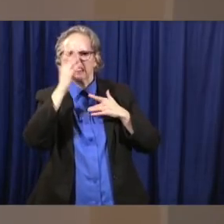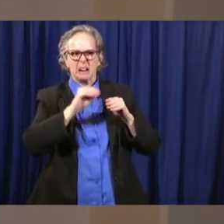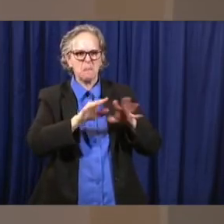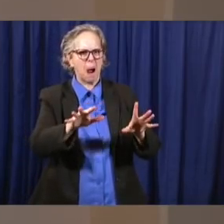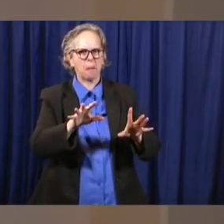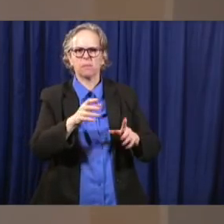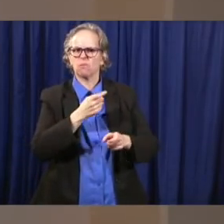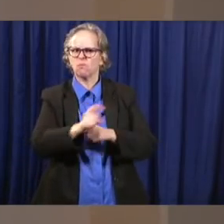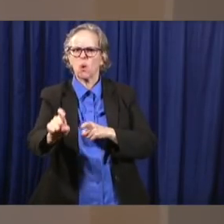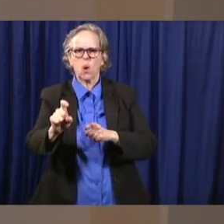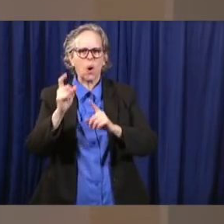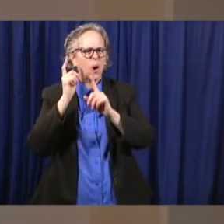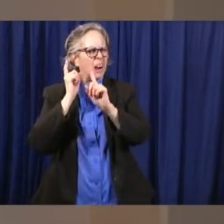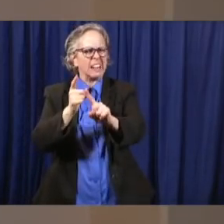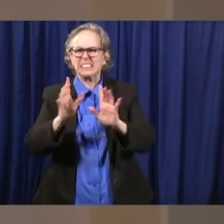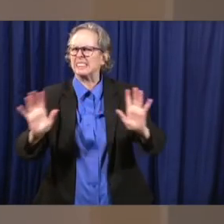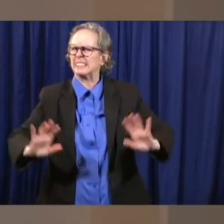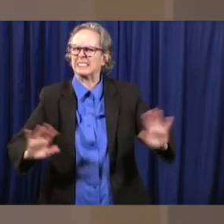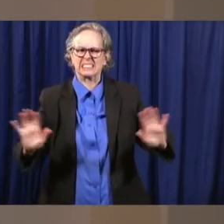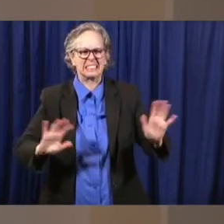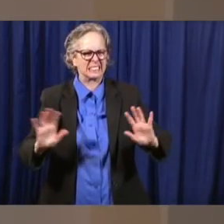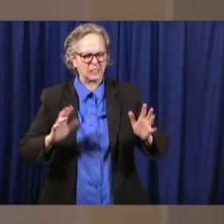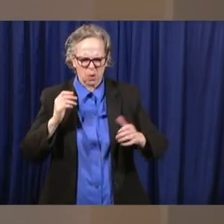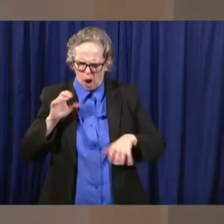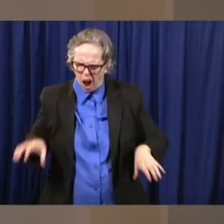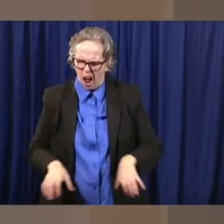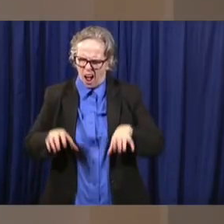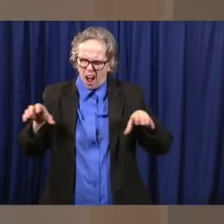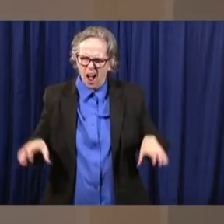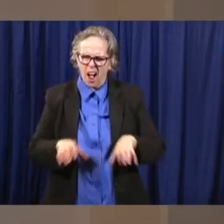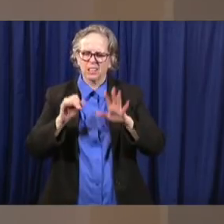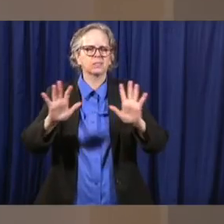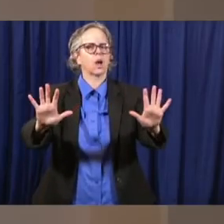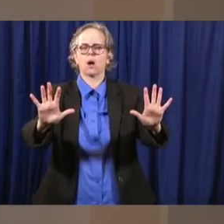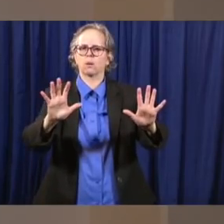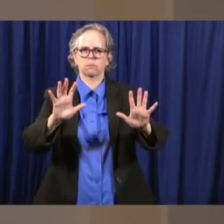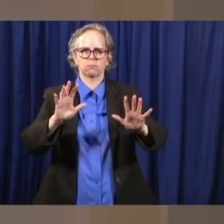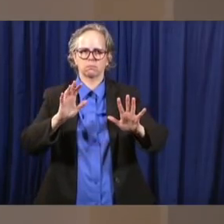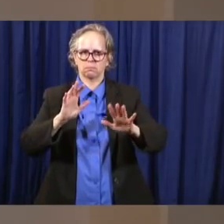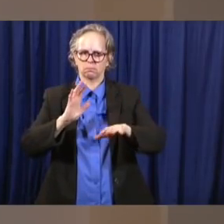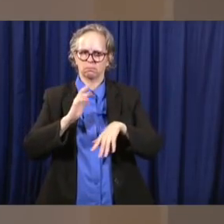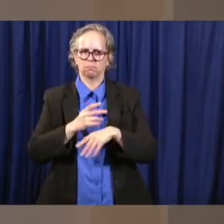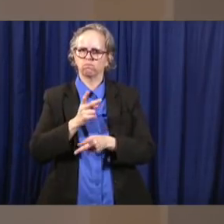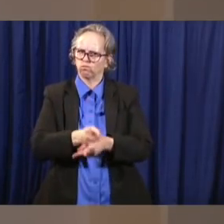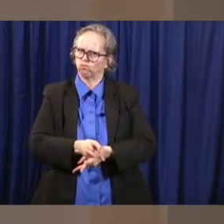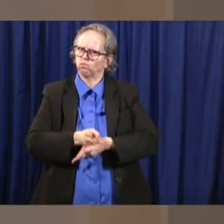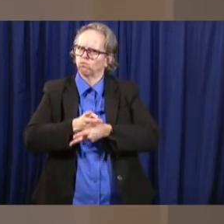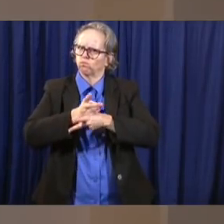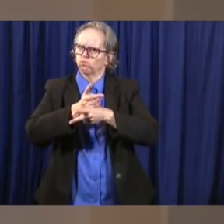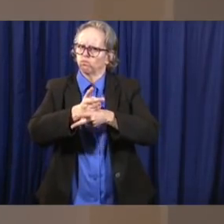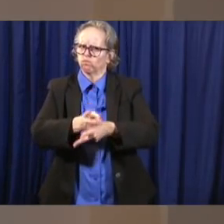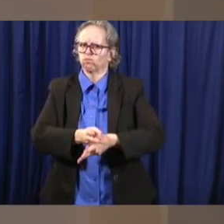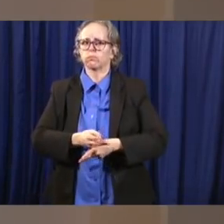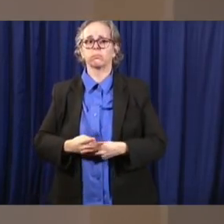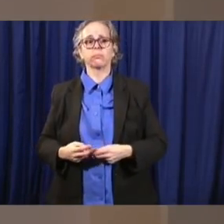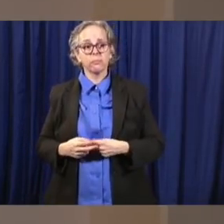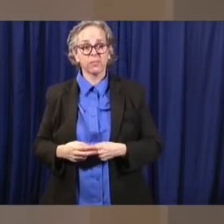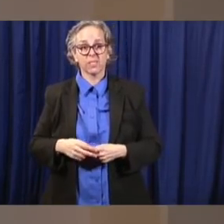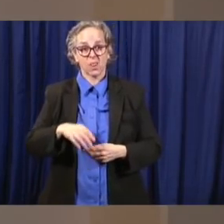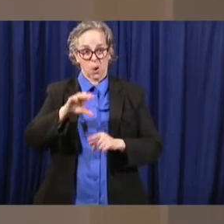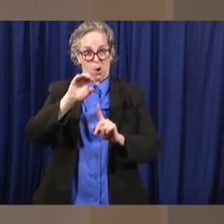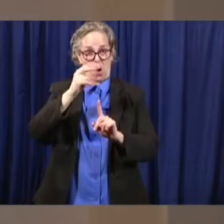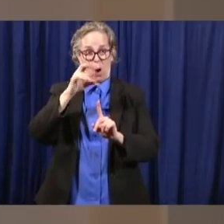stood here yesterday saying that Ohioans have been doing a better job, I mean, you've done a great